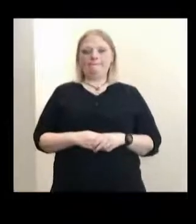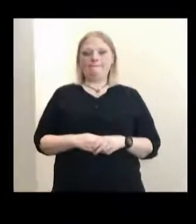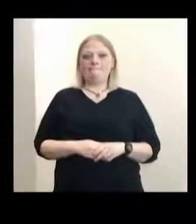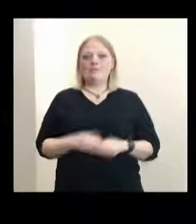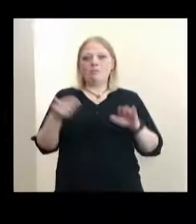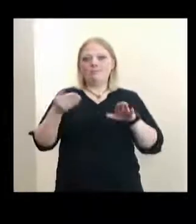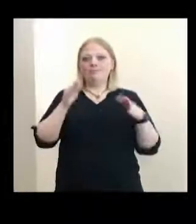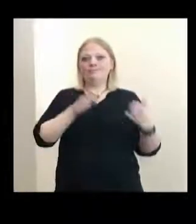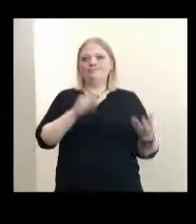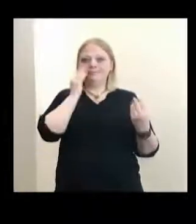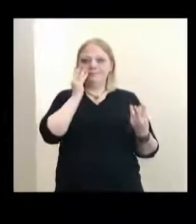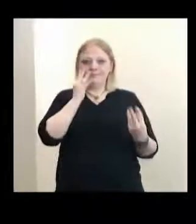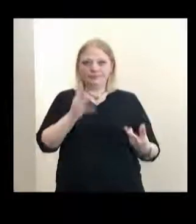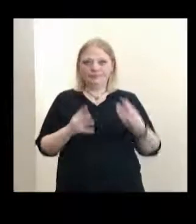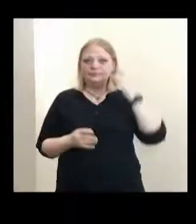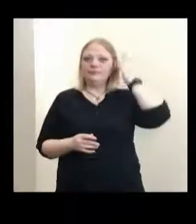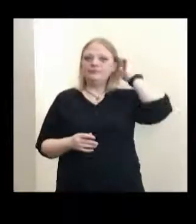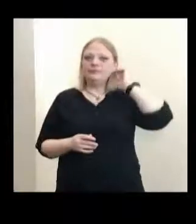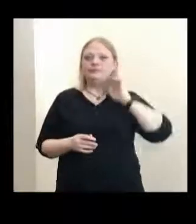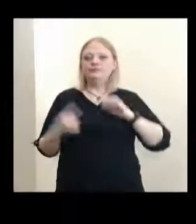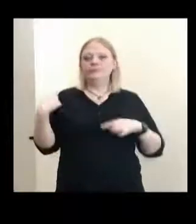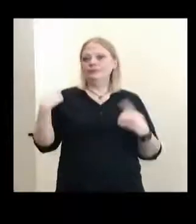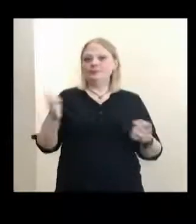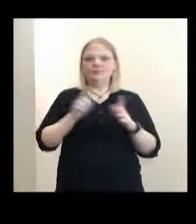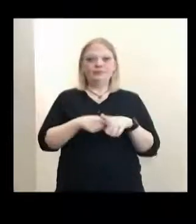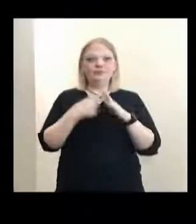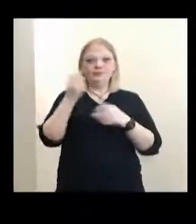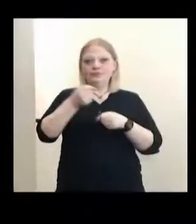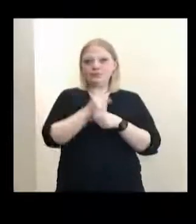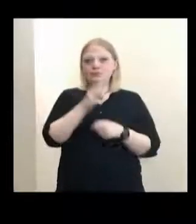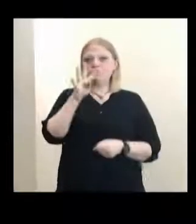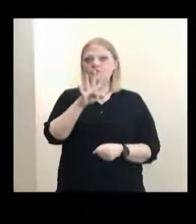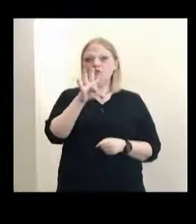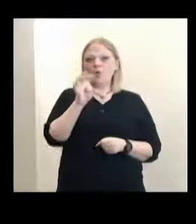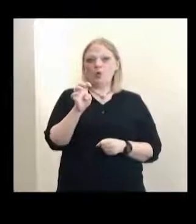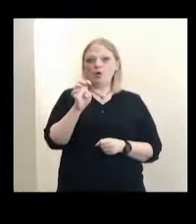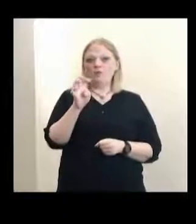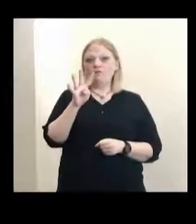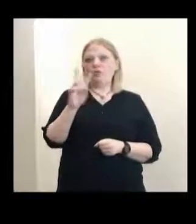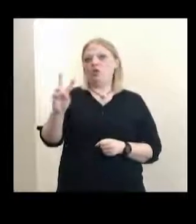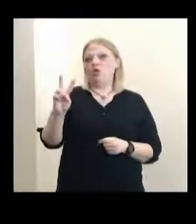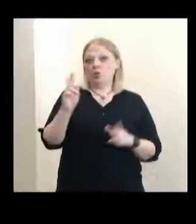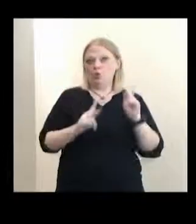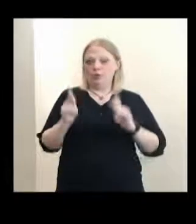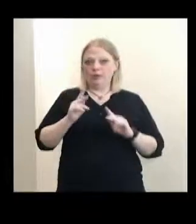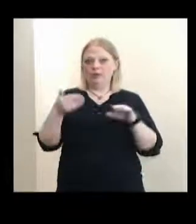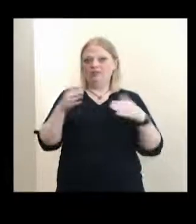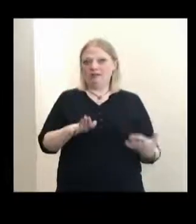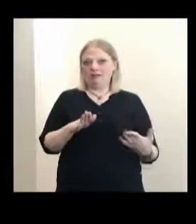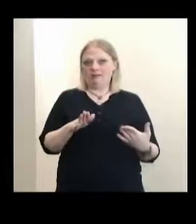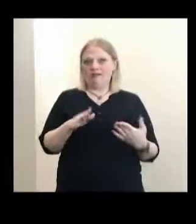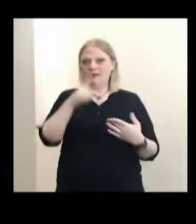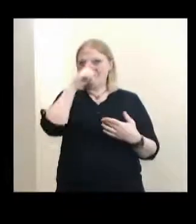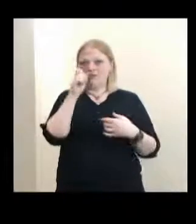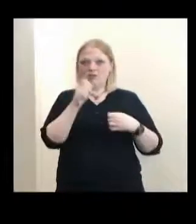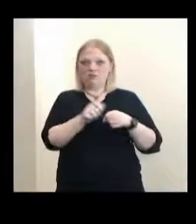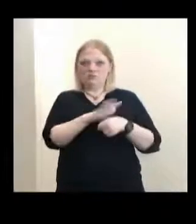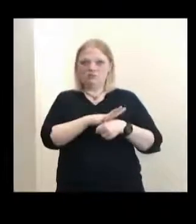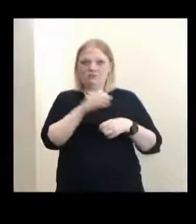Mortality data, we've had since the beginning of the year 442 people who've died from COVID-19 in Erie